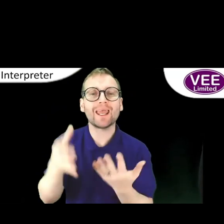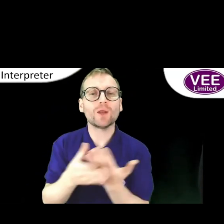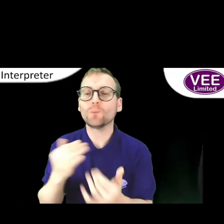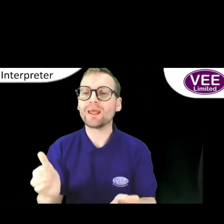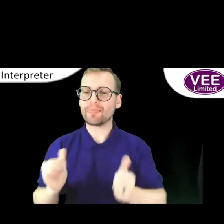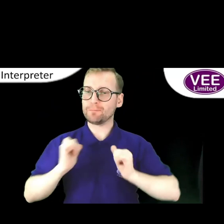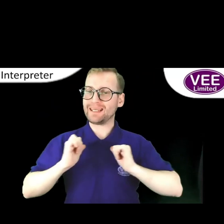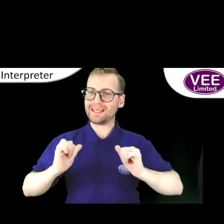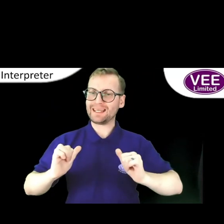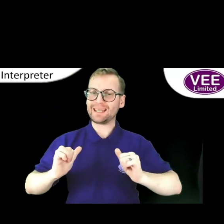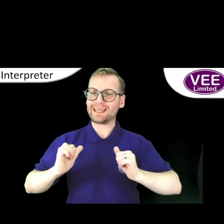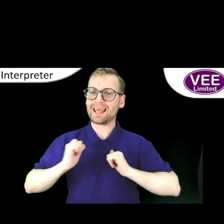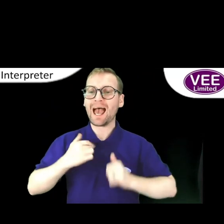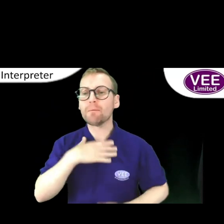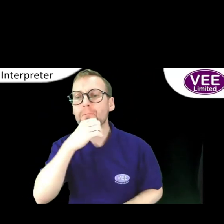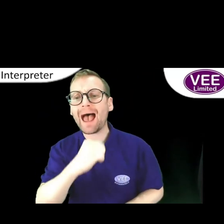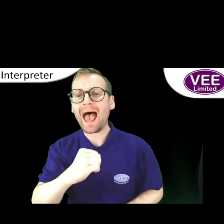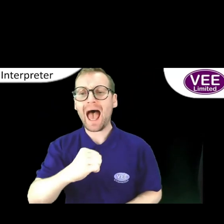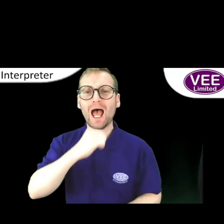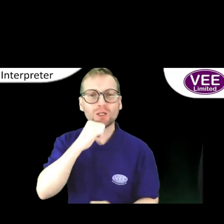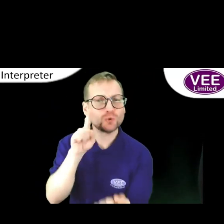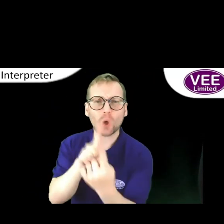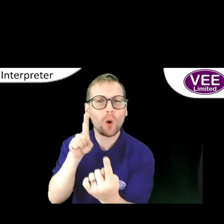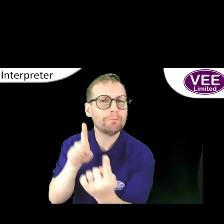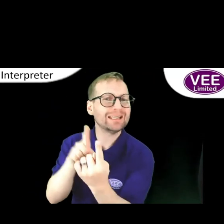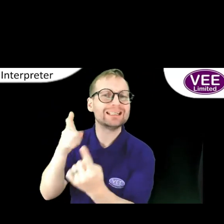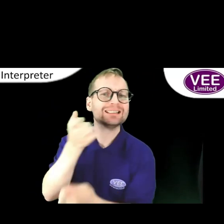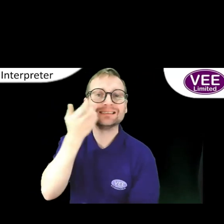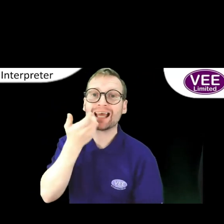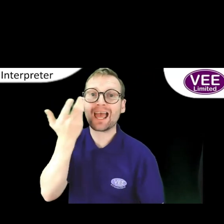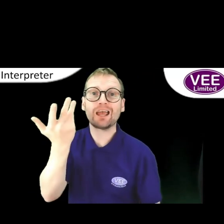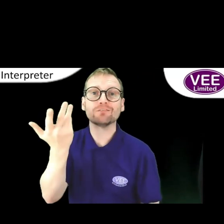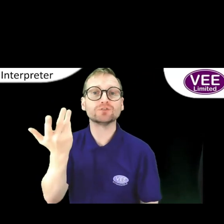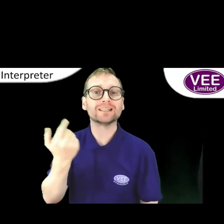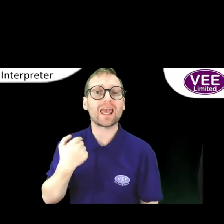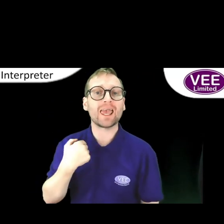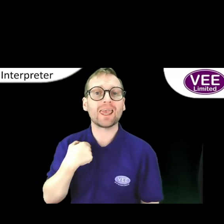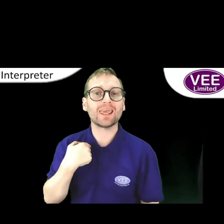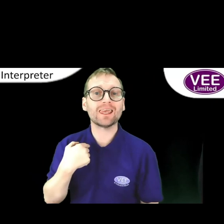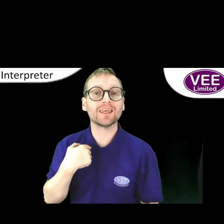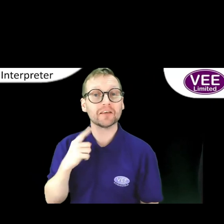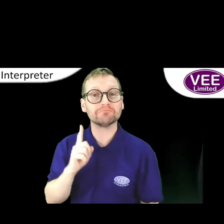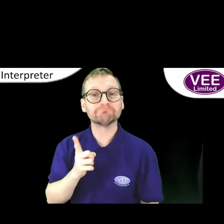drinking with me. I'm a man you don't meet every day.